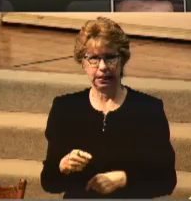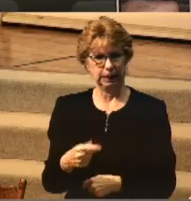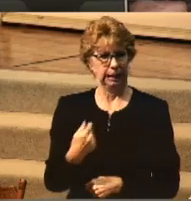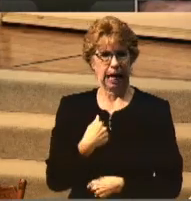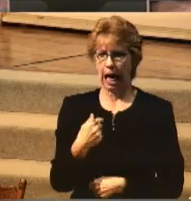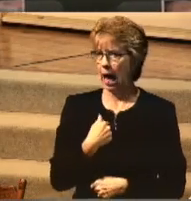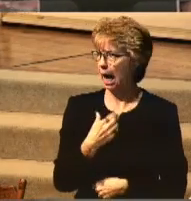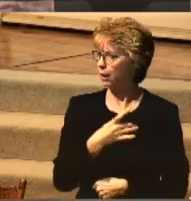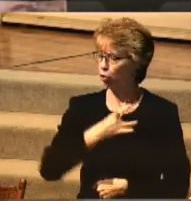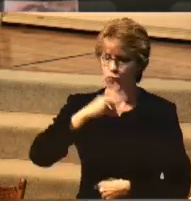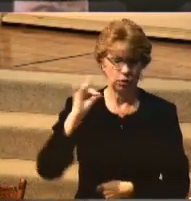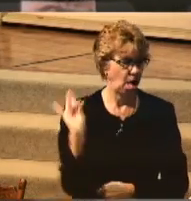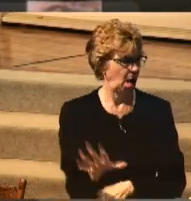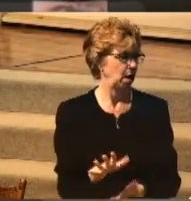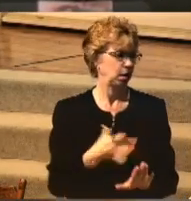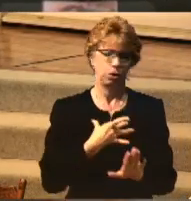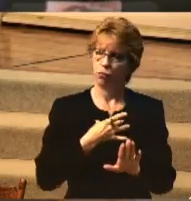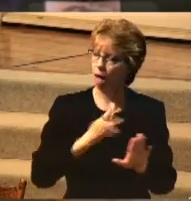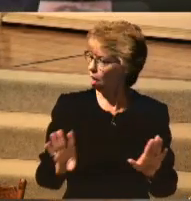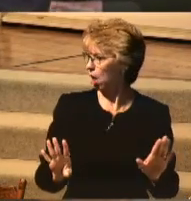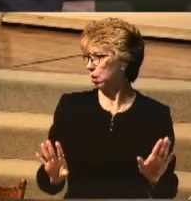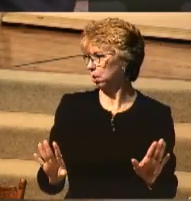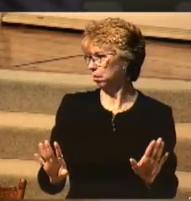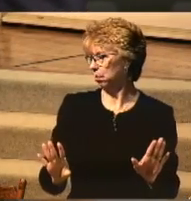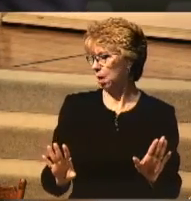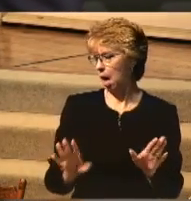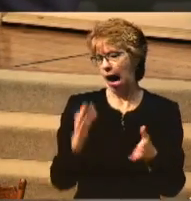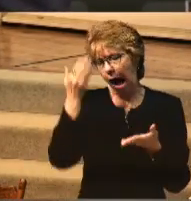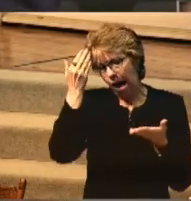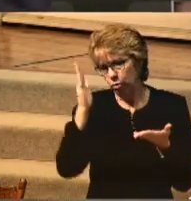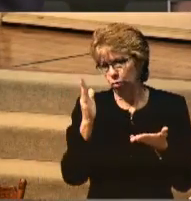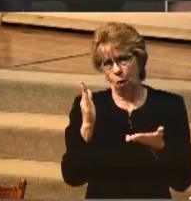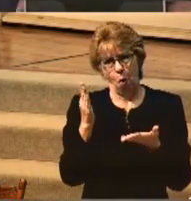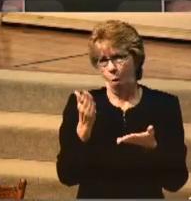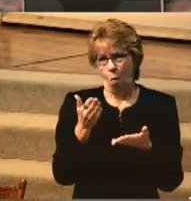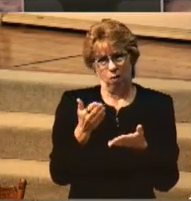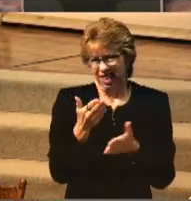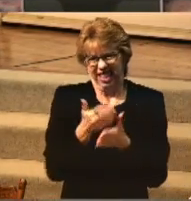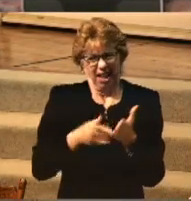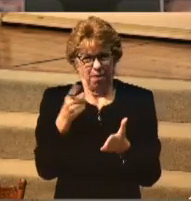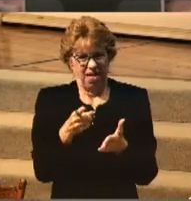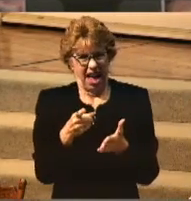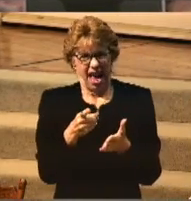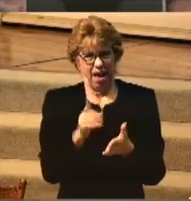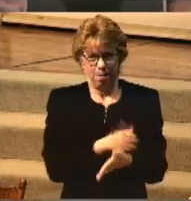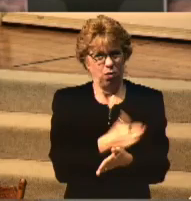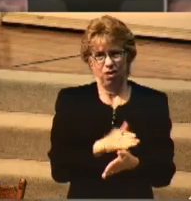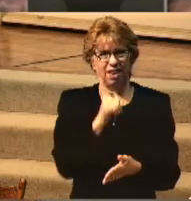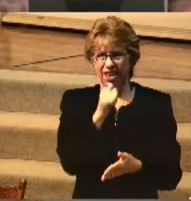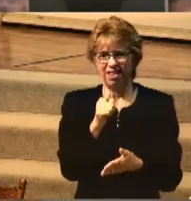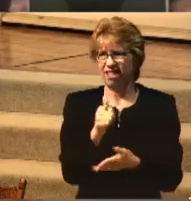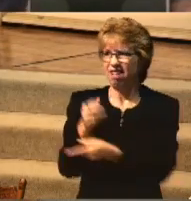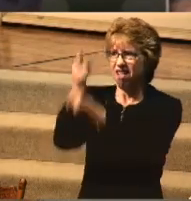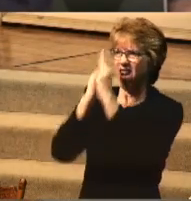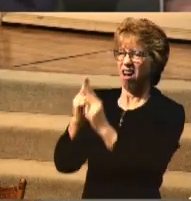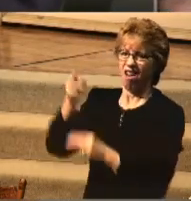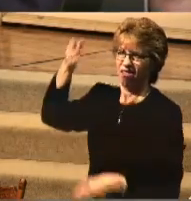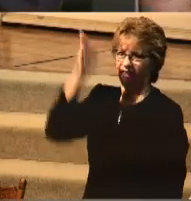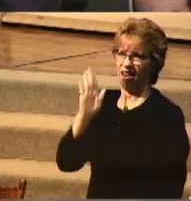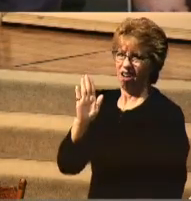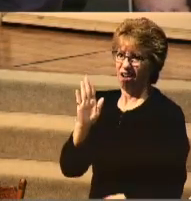like at all. I don't think that some of that music is Christ-honoring at all. It's just entertainment with a Christian label.